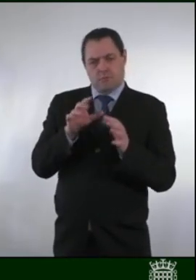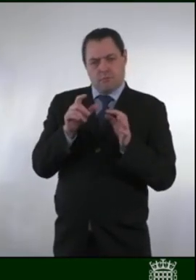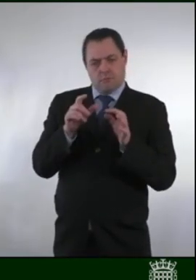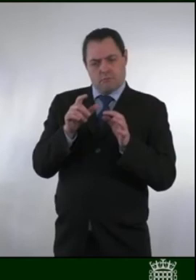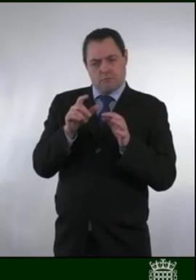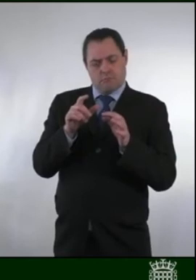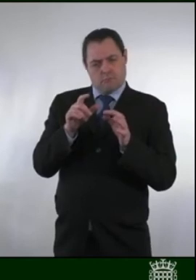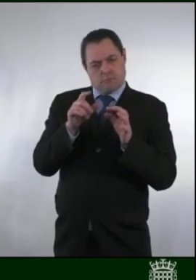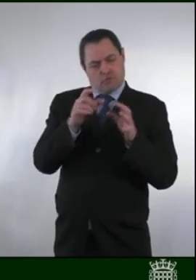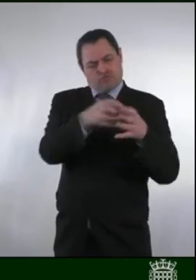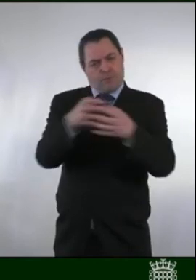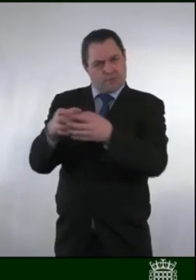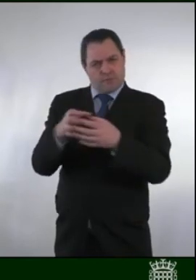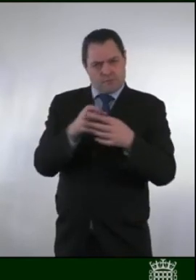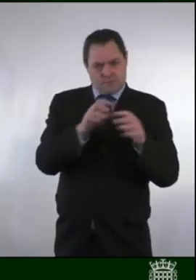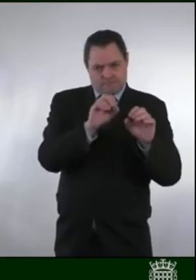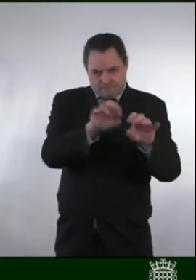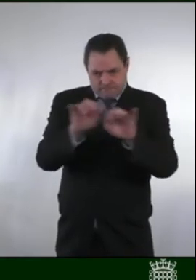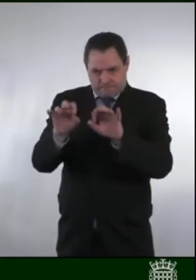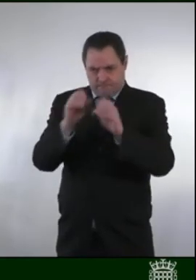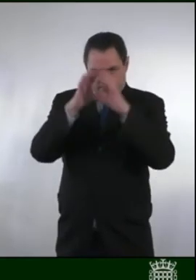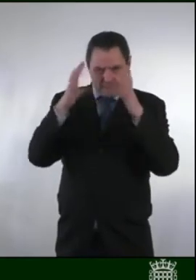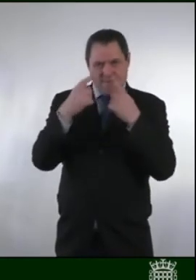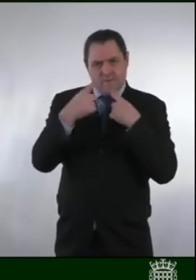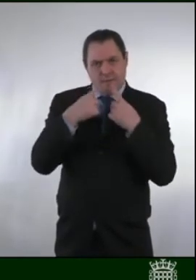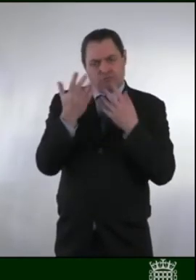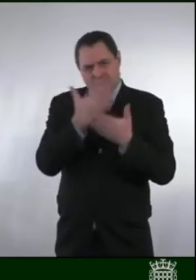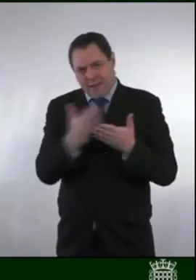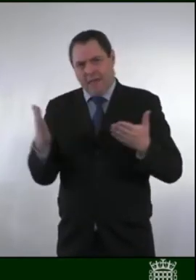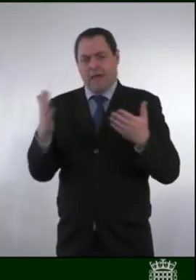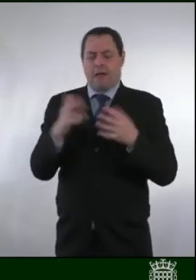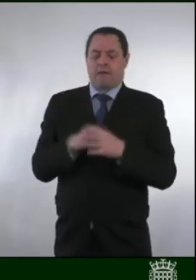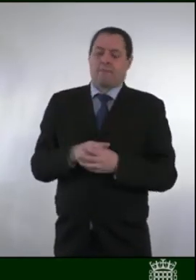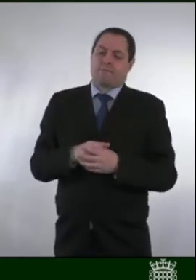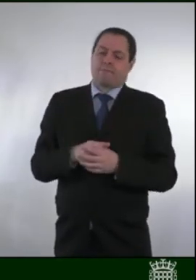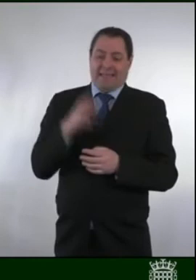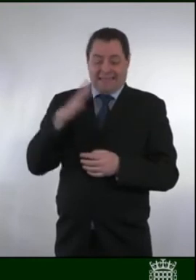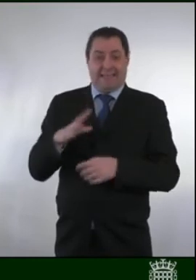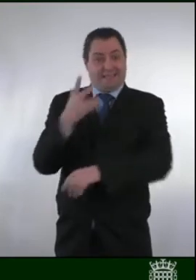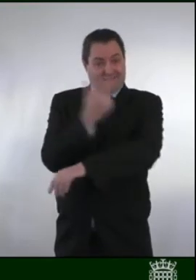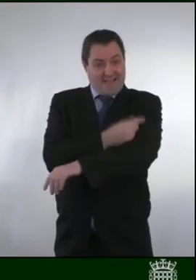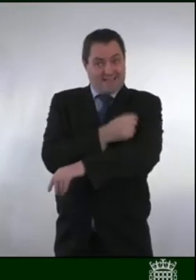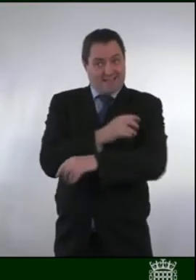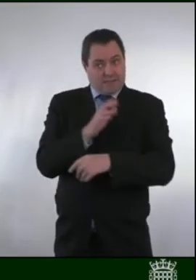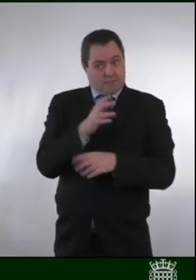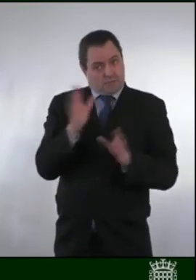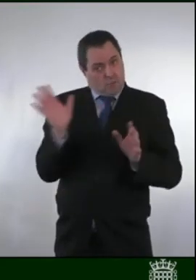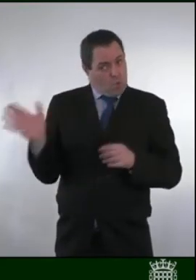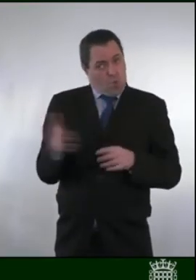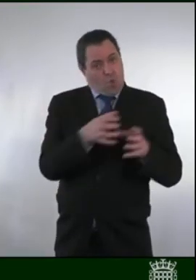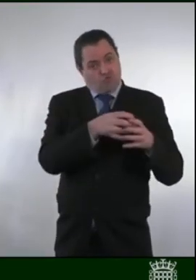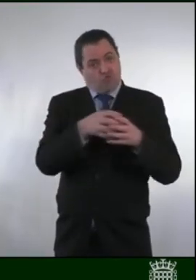in society. And that's why it's so important that the vaccine rollout is not just conducted